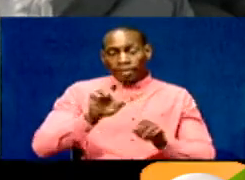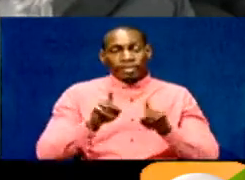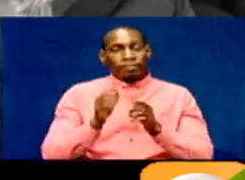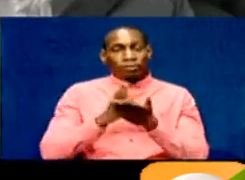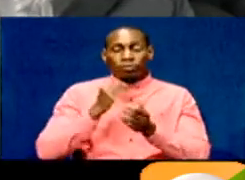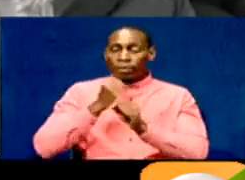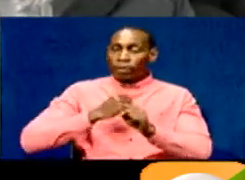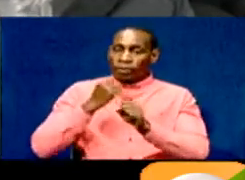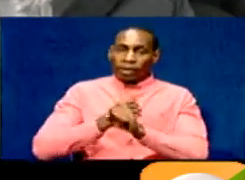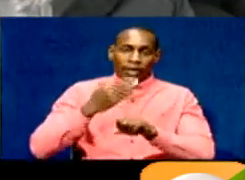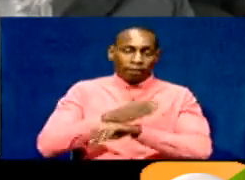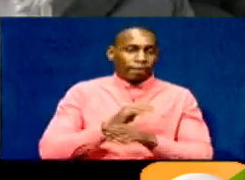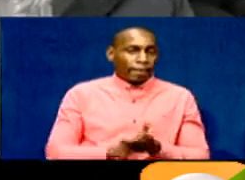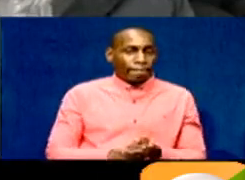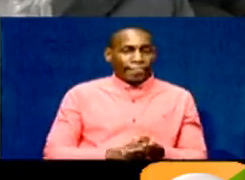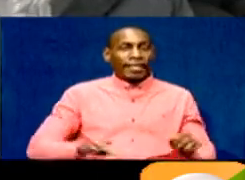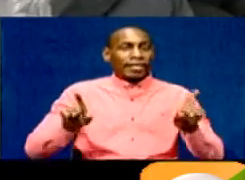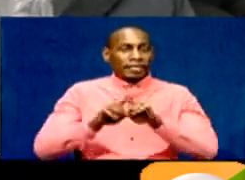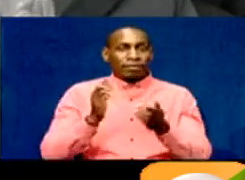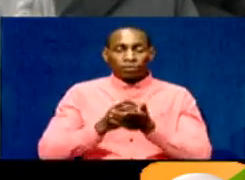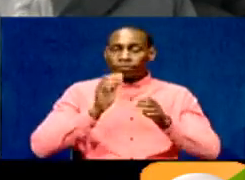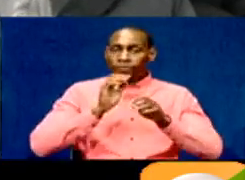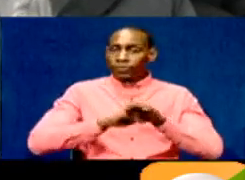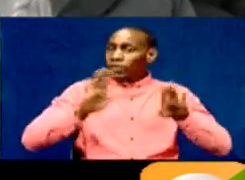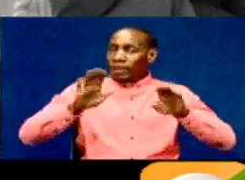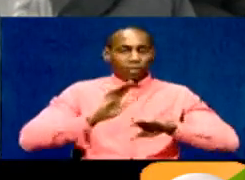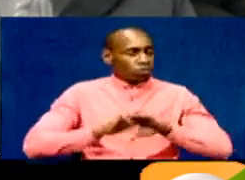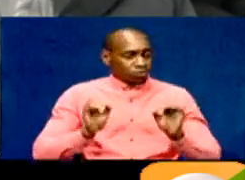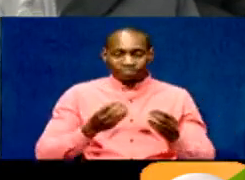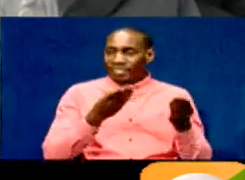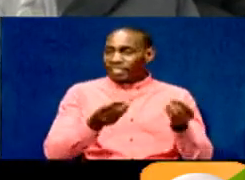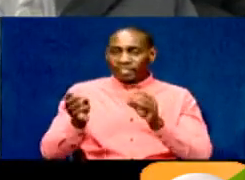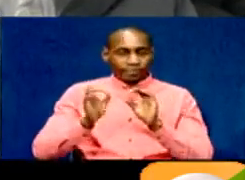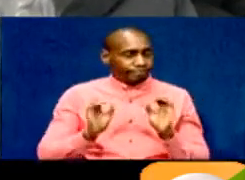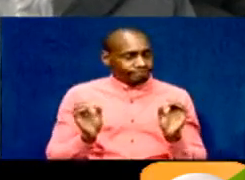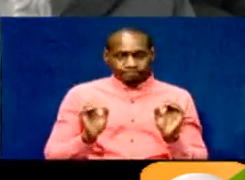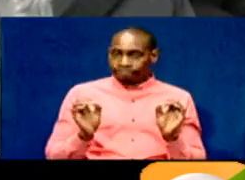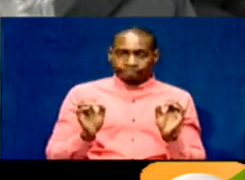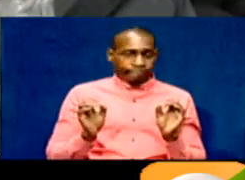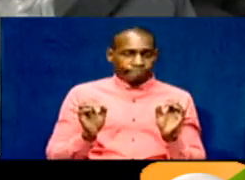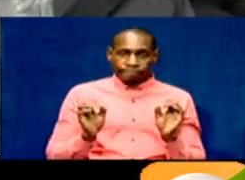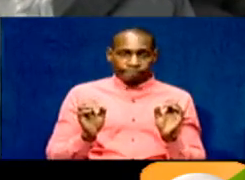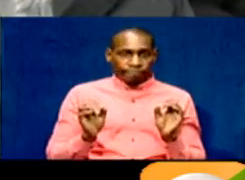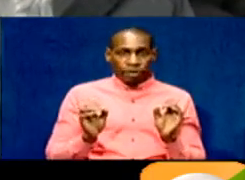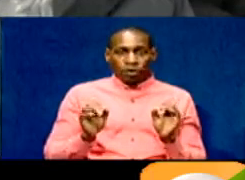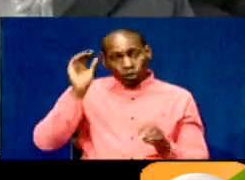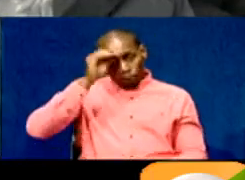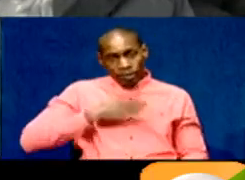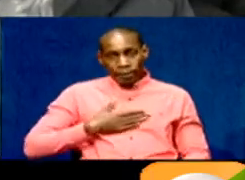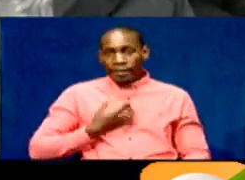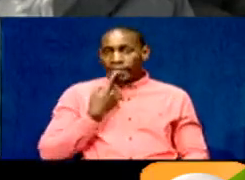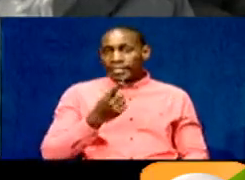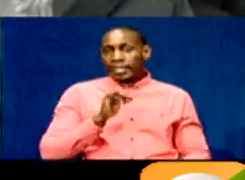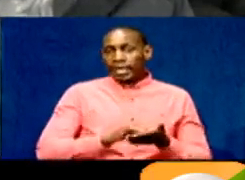most hardworking. And farewells are never good. They are never easy. And for me, I would only say